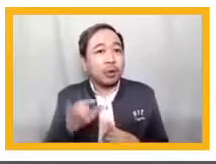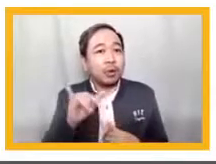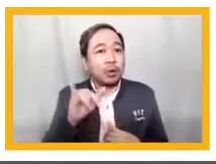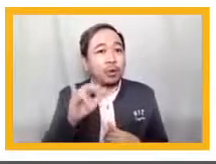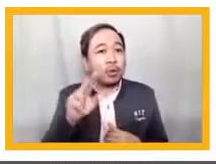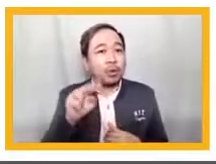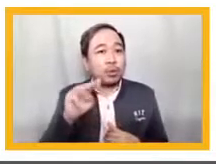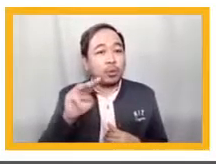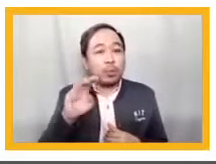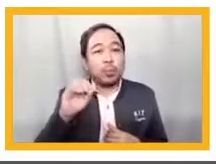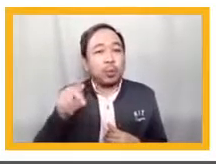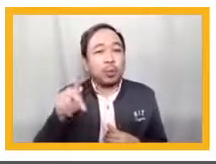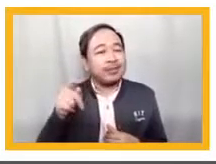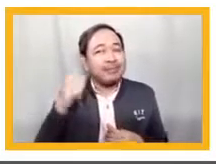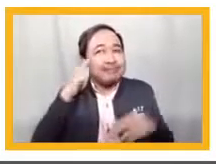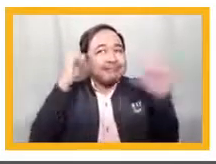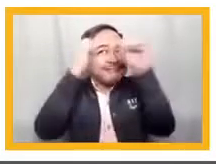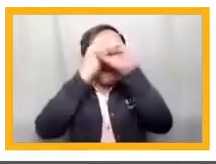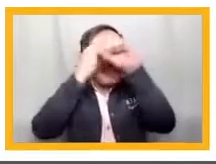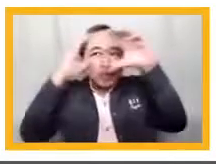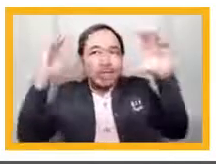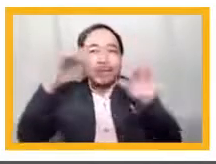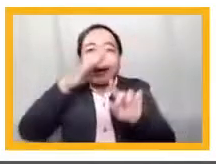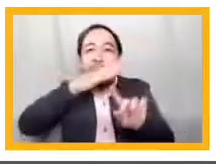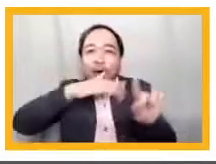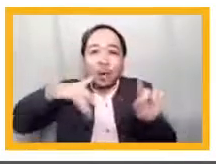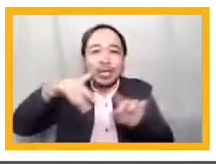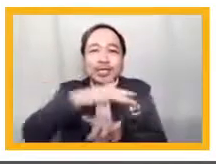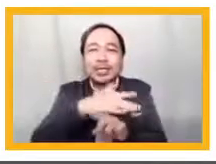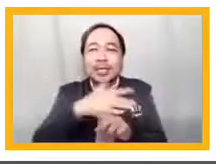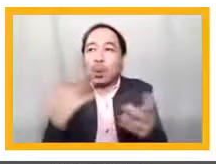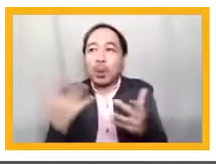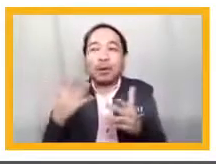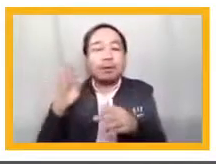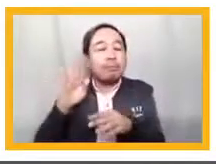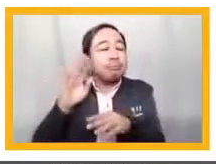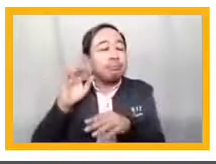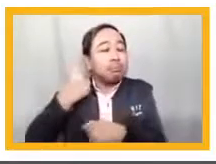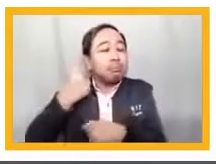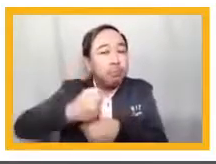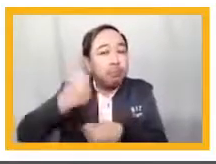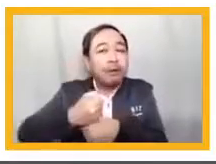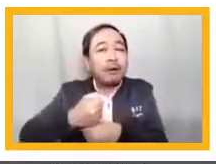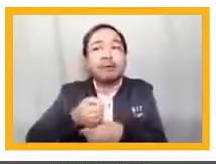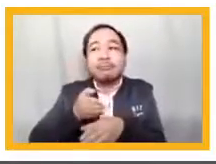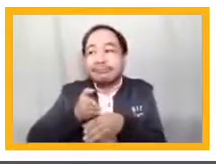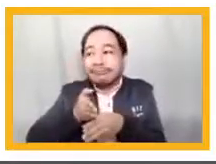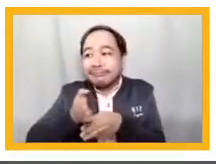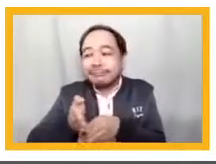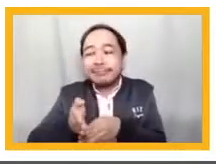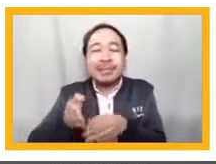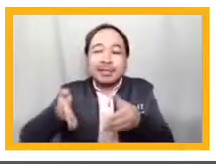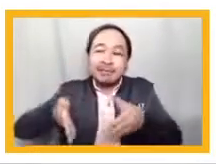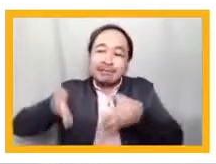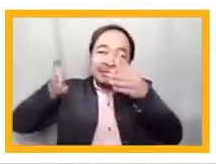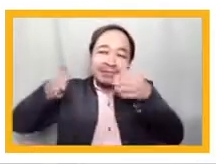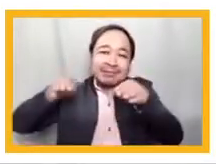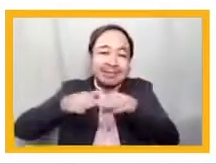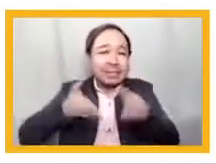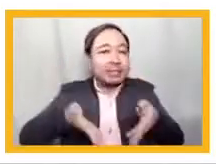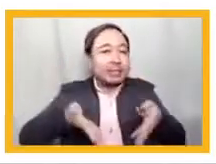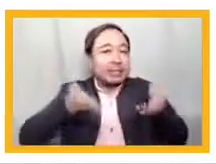that you want to see, where industry and university and users come together. Yeah, thank you very